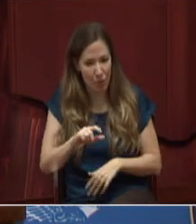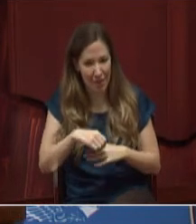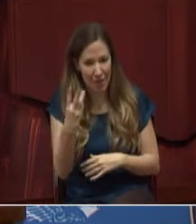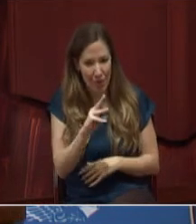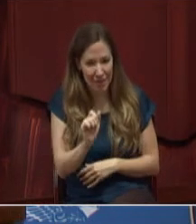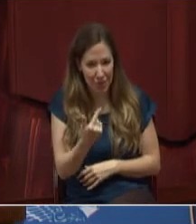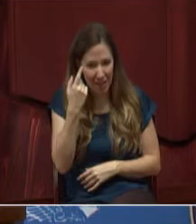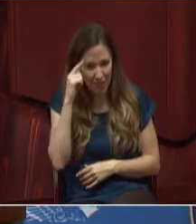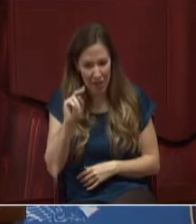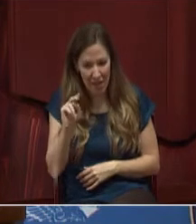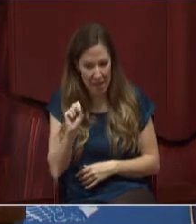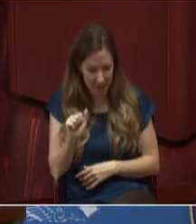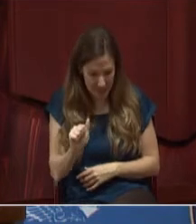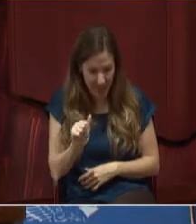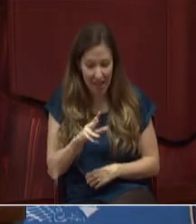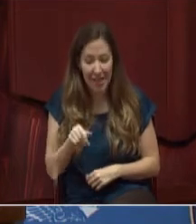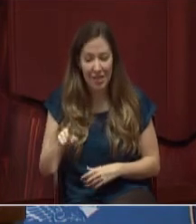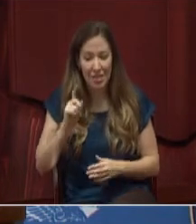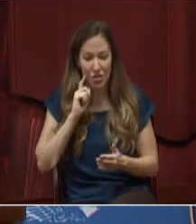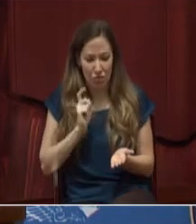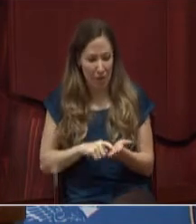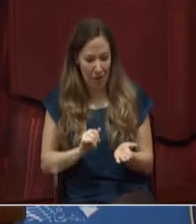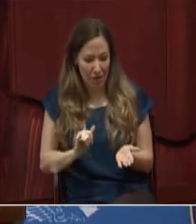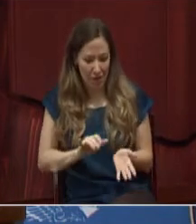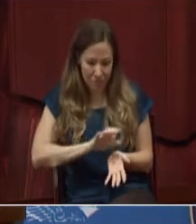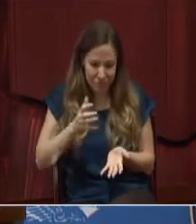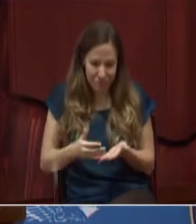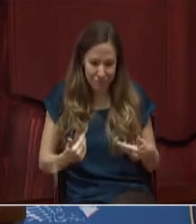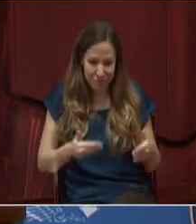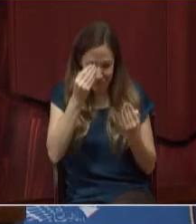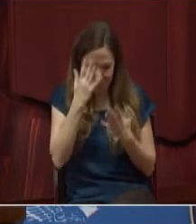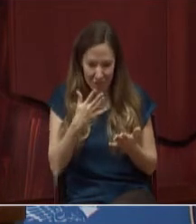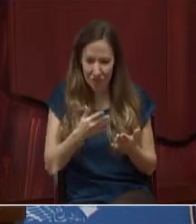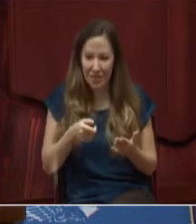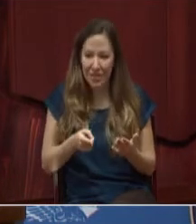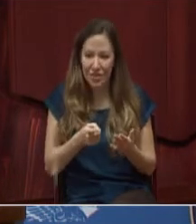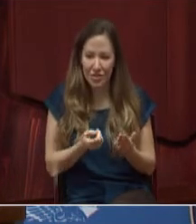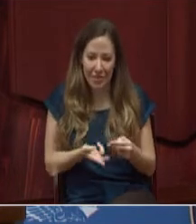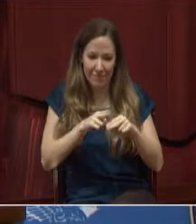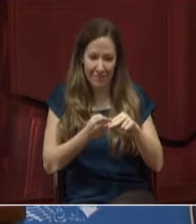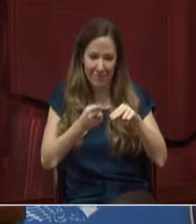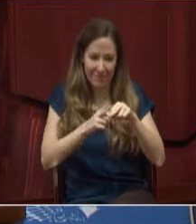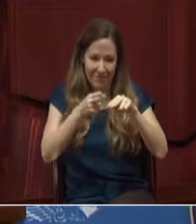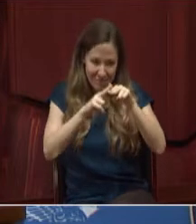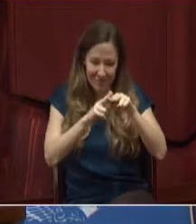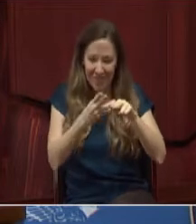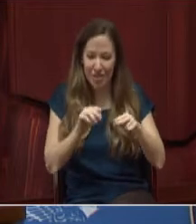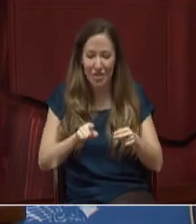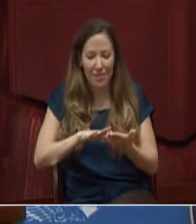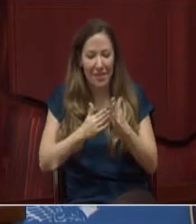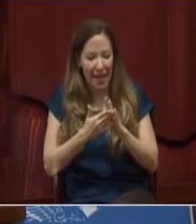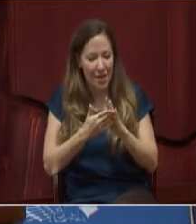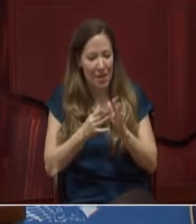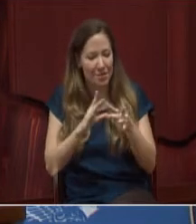NSC. And recognizing the treasure they had, over time, she increased in importance, and she became a spokesperson